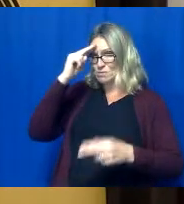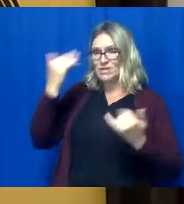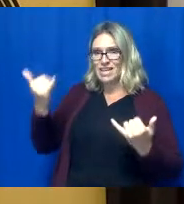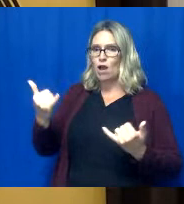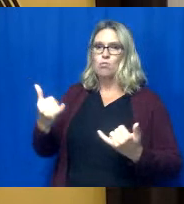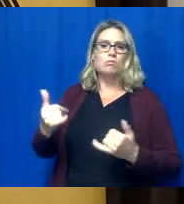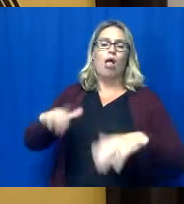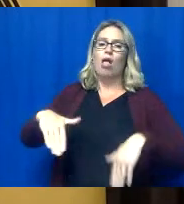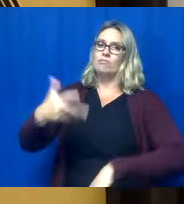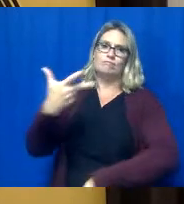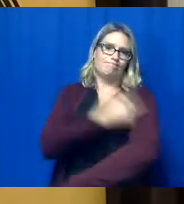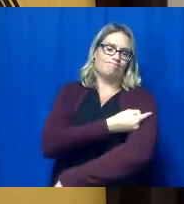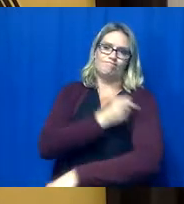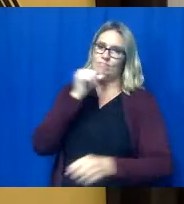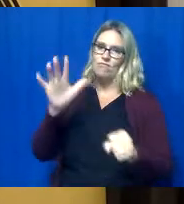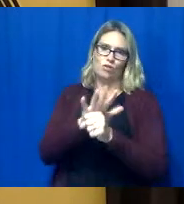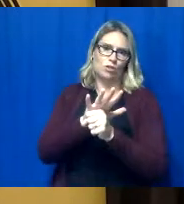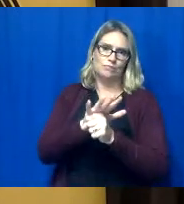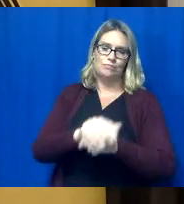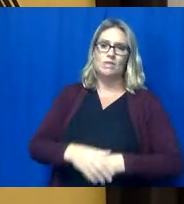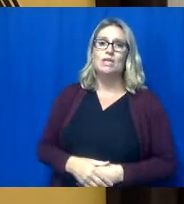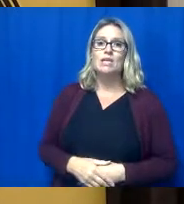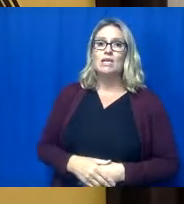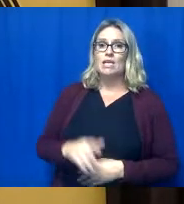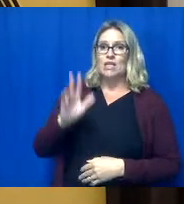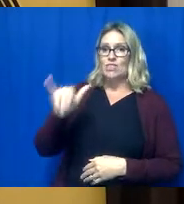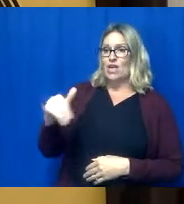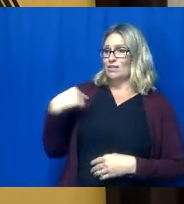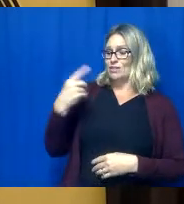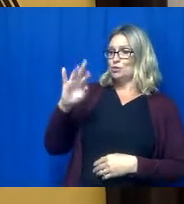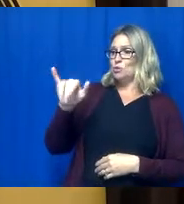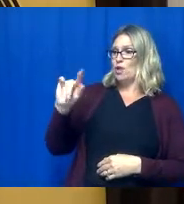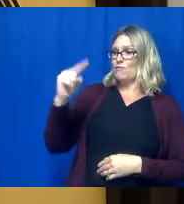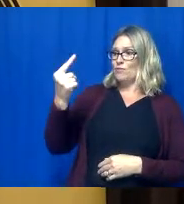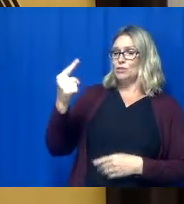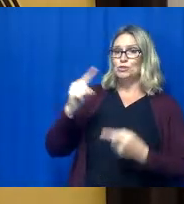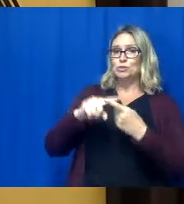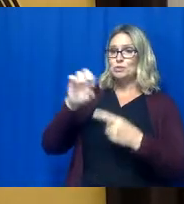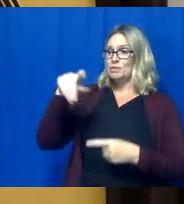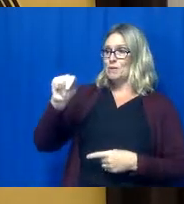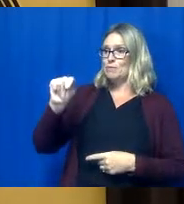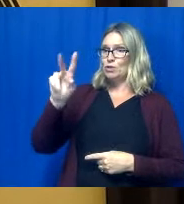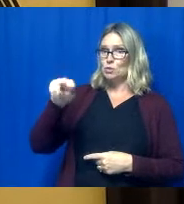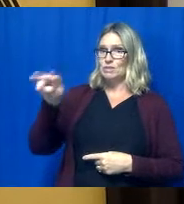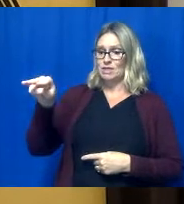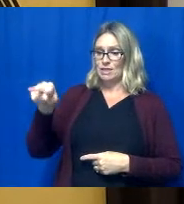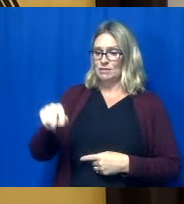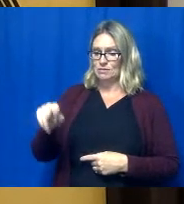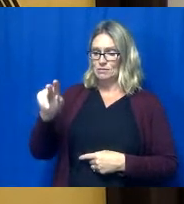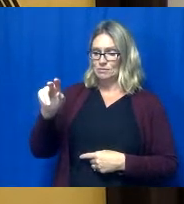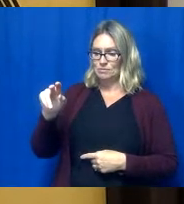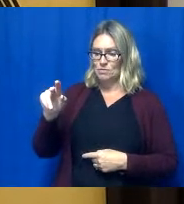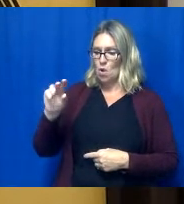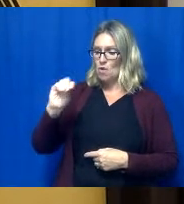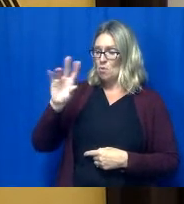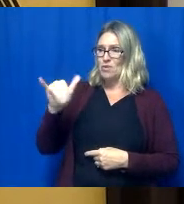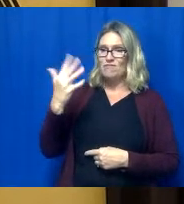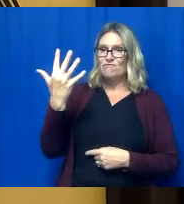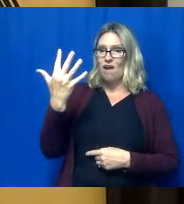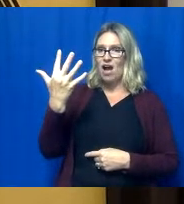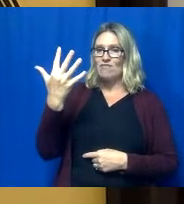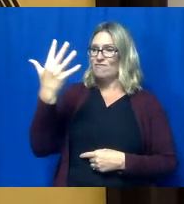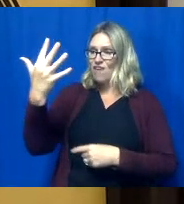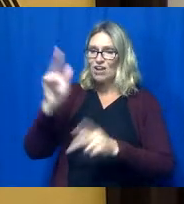the 37 people who were hospitalized between July 1st and September 22nd, only 5 were fully